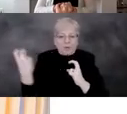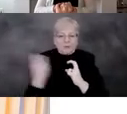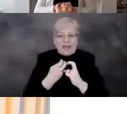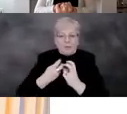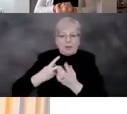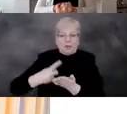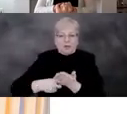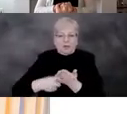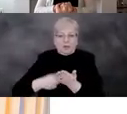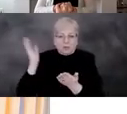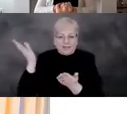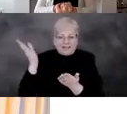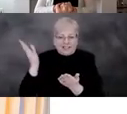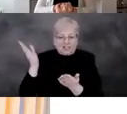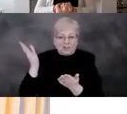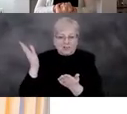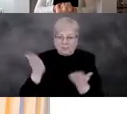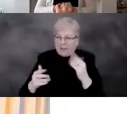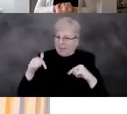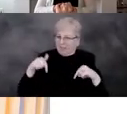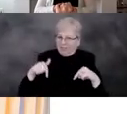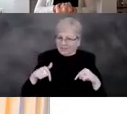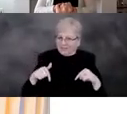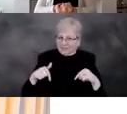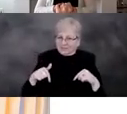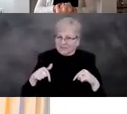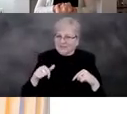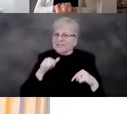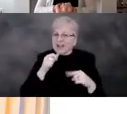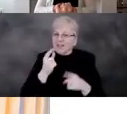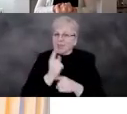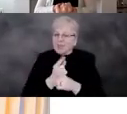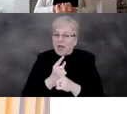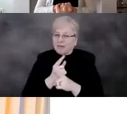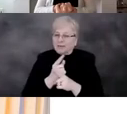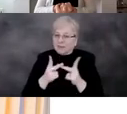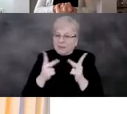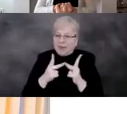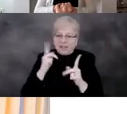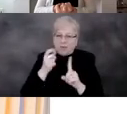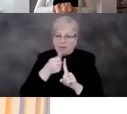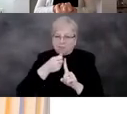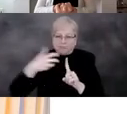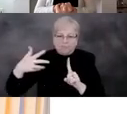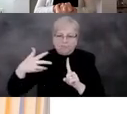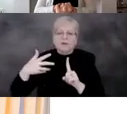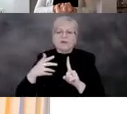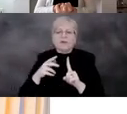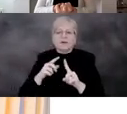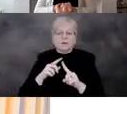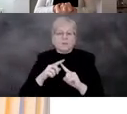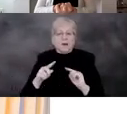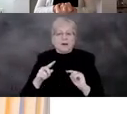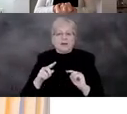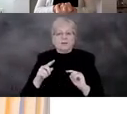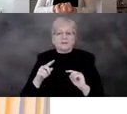Tony? may not be the place to delve into that. But will that be